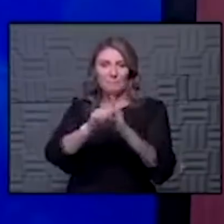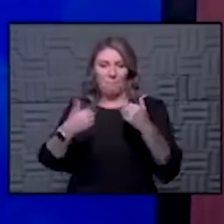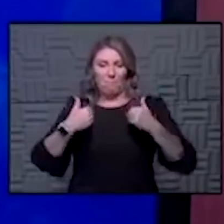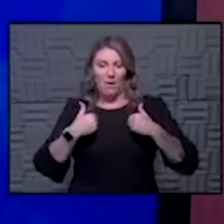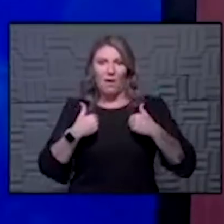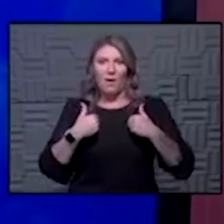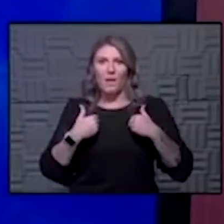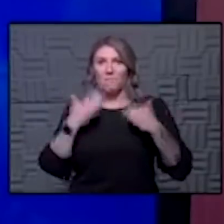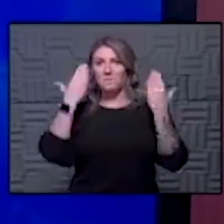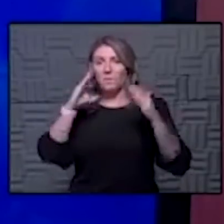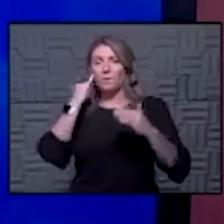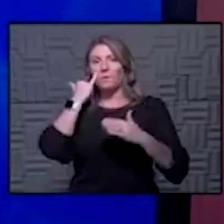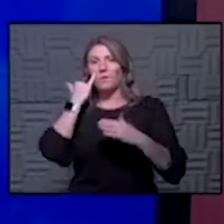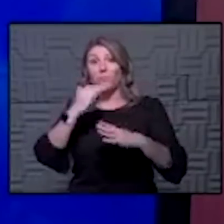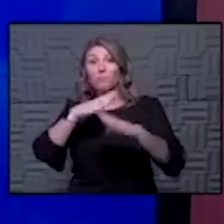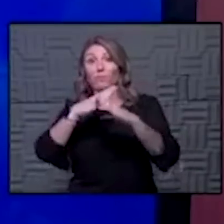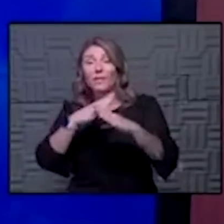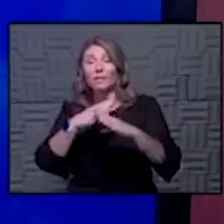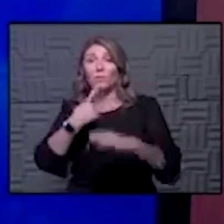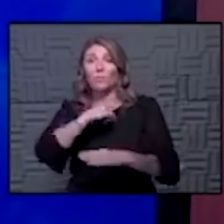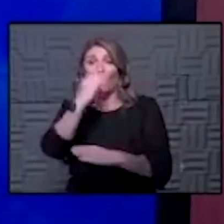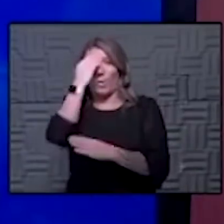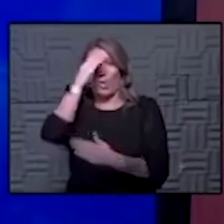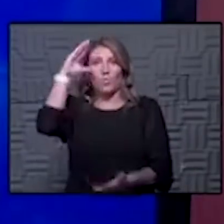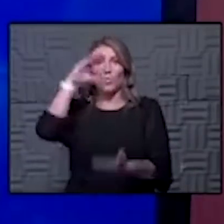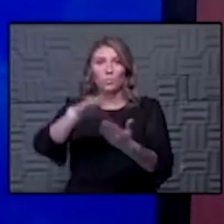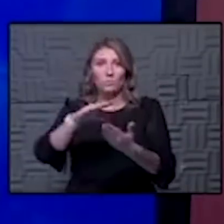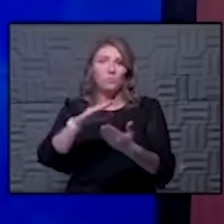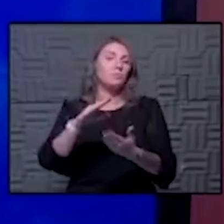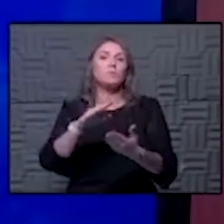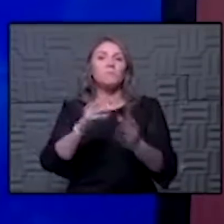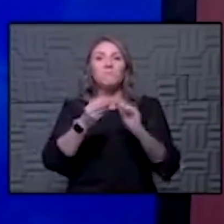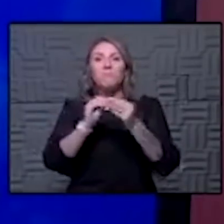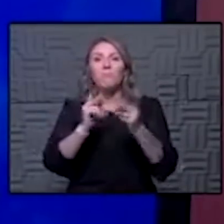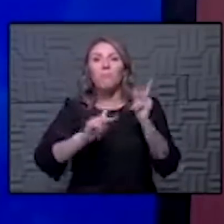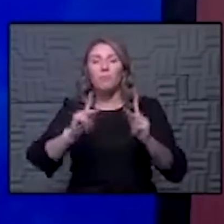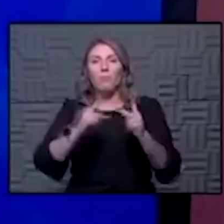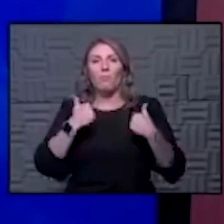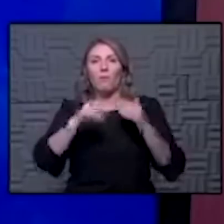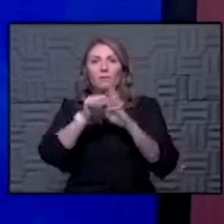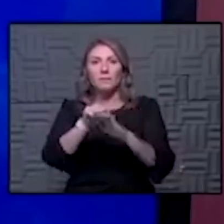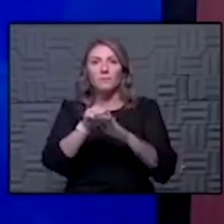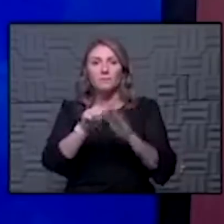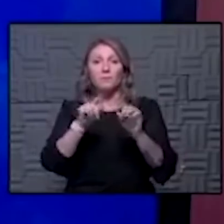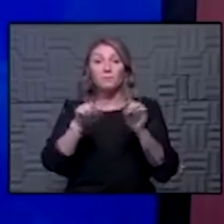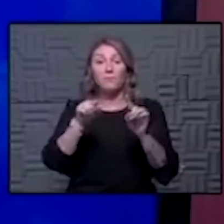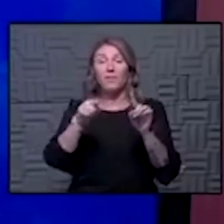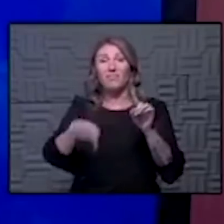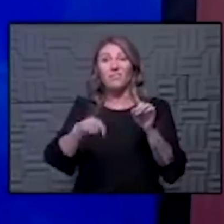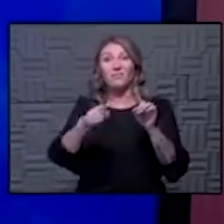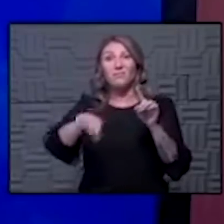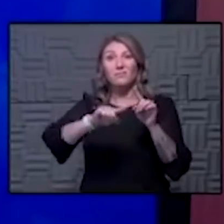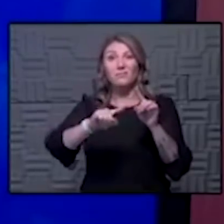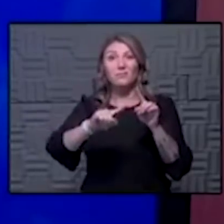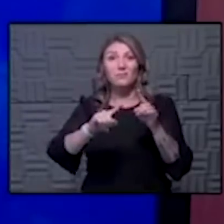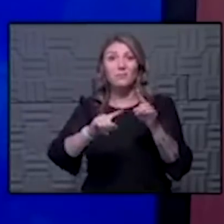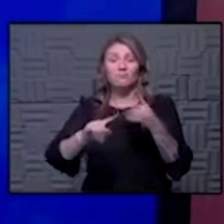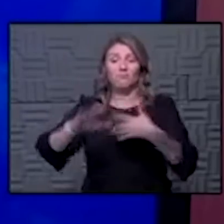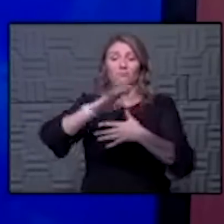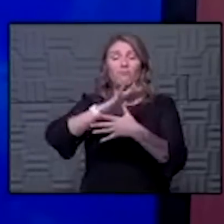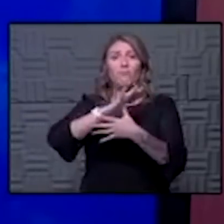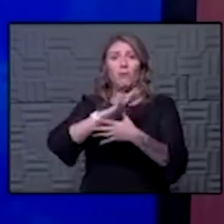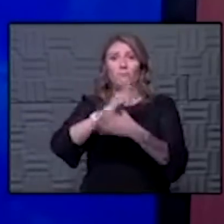if this prevents infection. What we know is that it reduces the number of people that were symptomatic. This round of primary data early on didn't